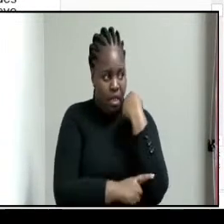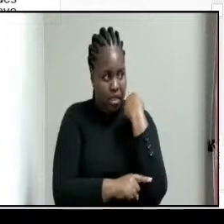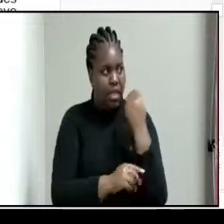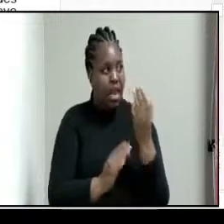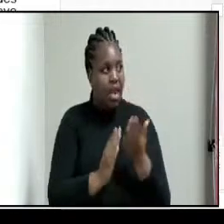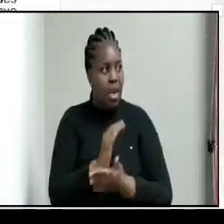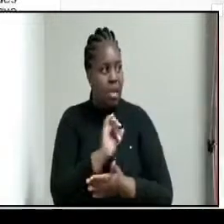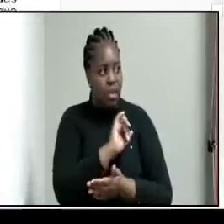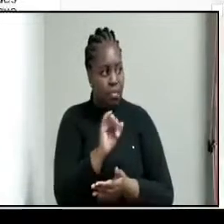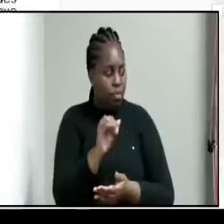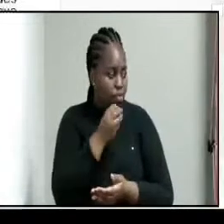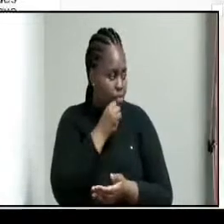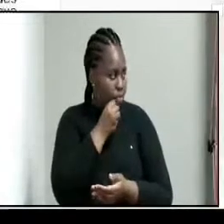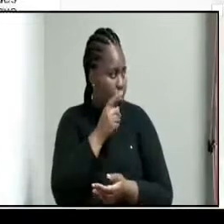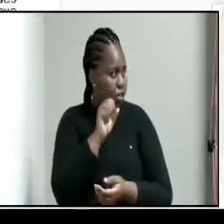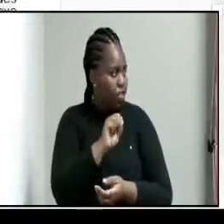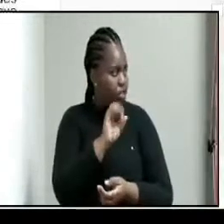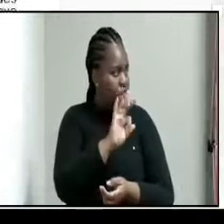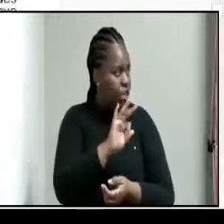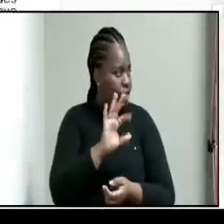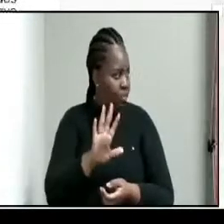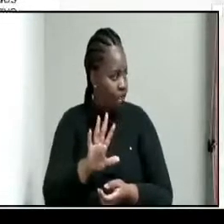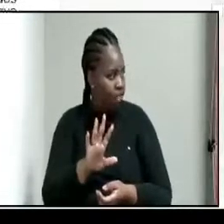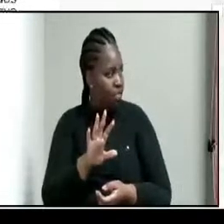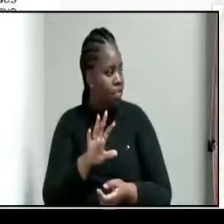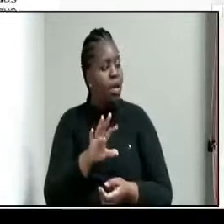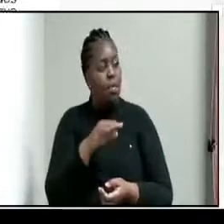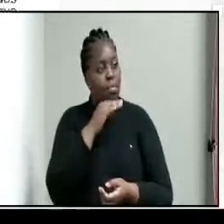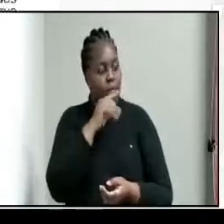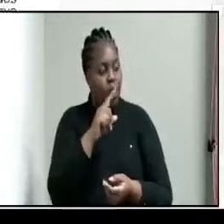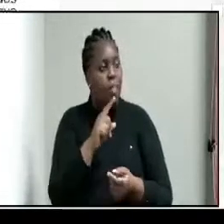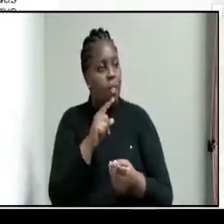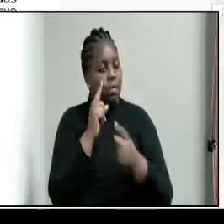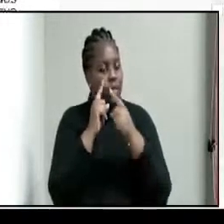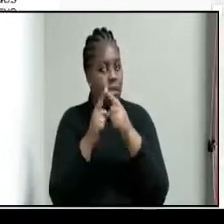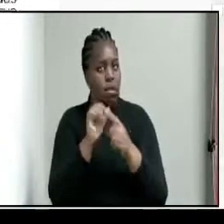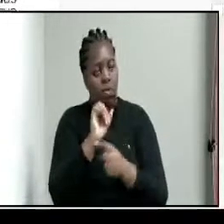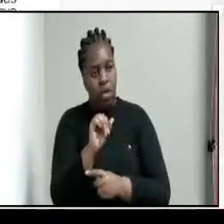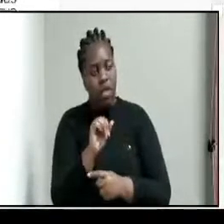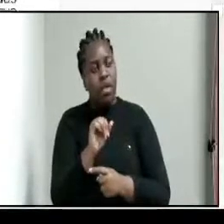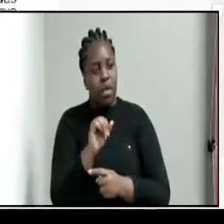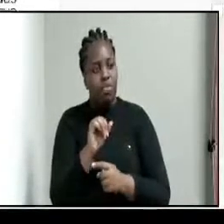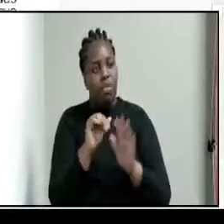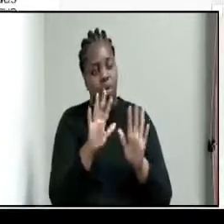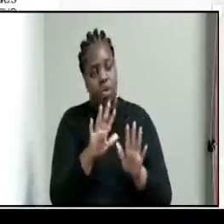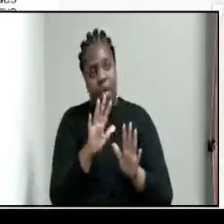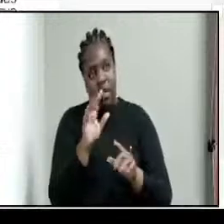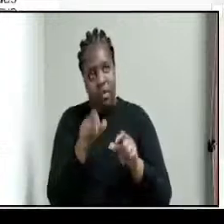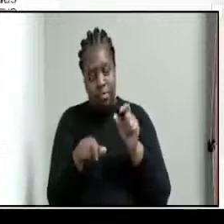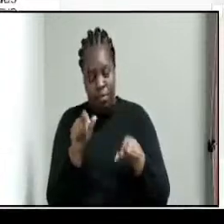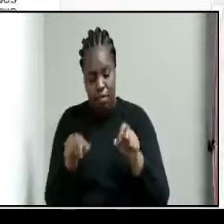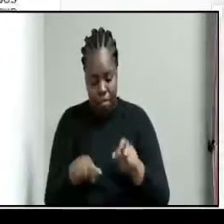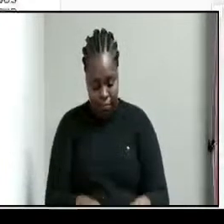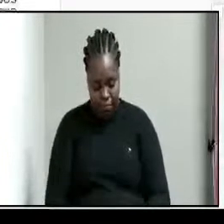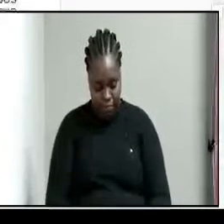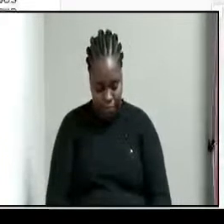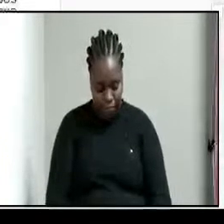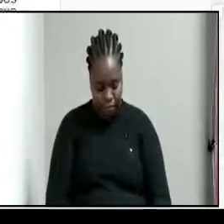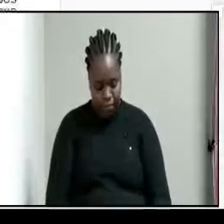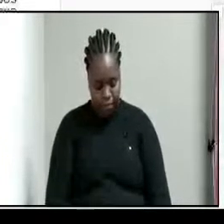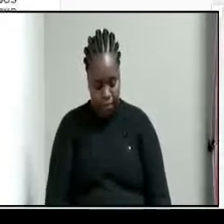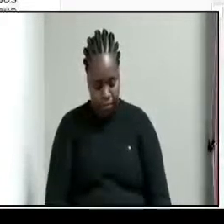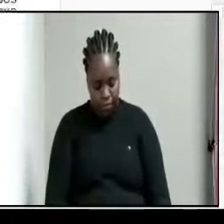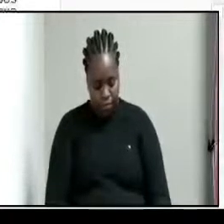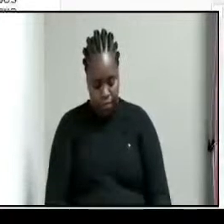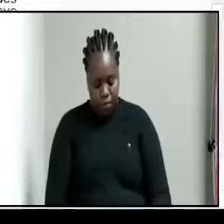in the Constitution is guaranteed under Section 35, subsection 2, which deal with the adequate nutrition for the detained persons. Now, when it